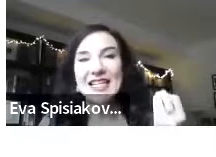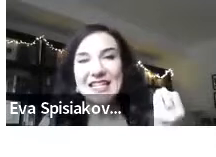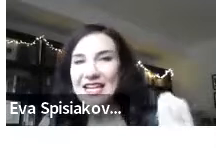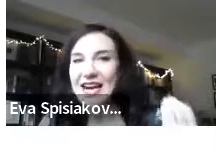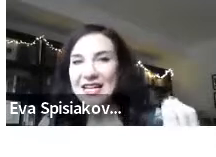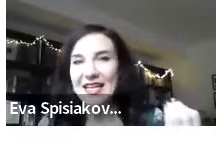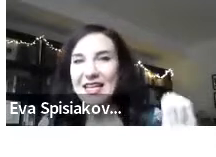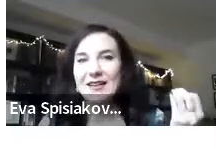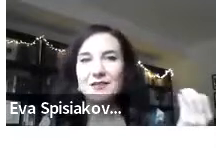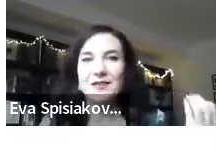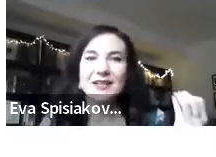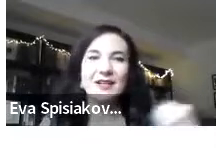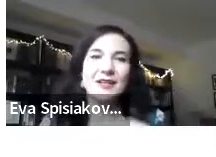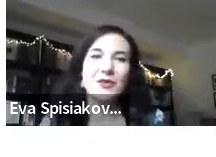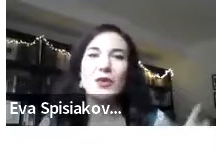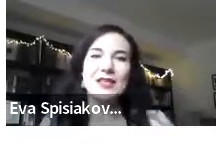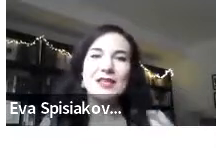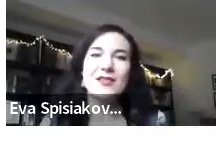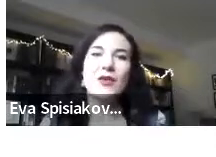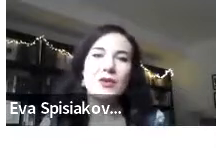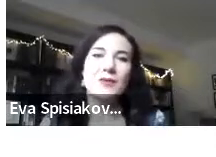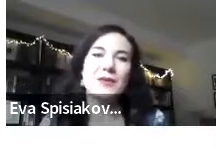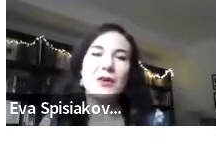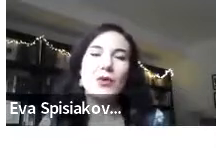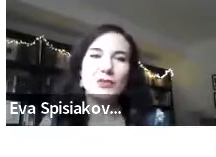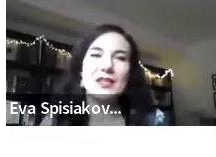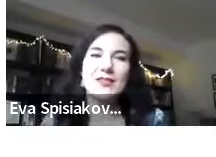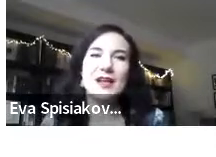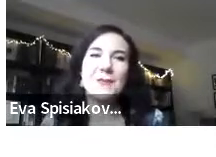absolutely tiny factor in all of these